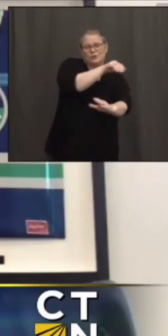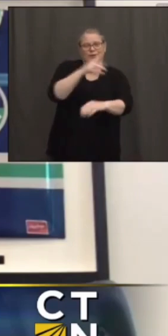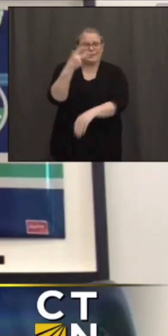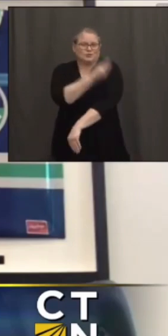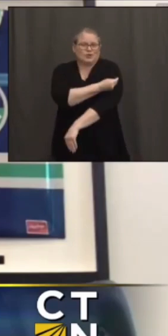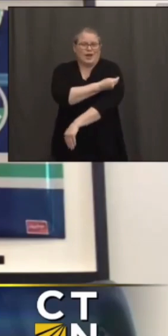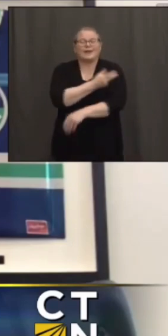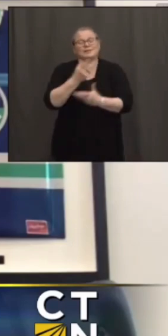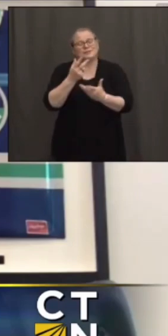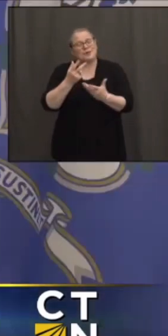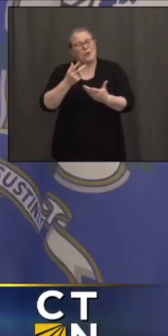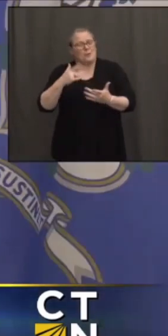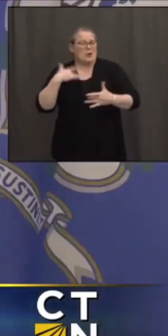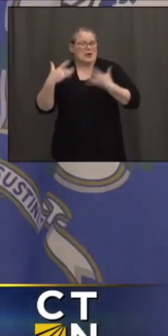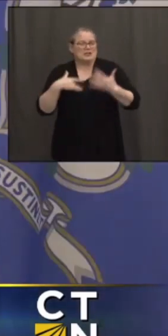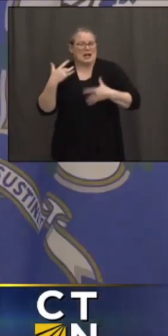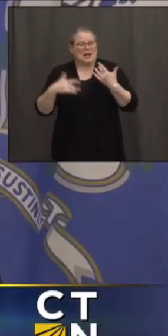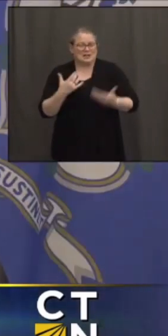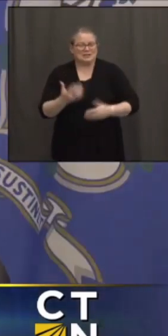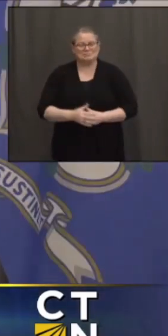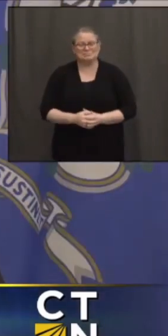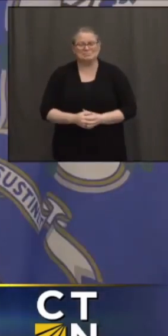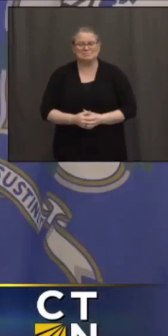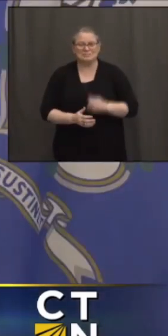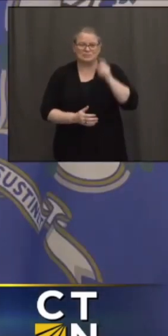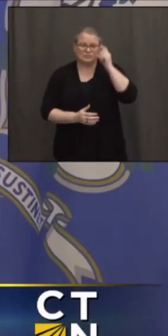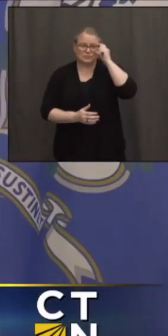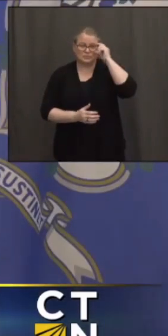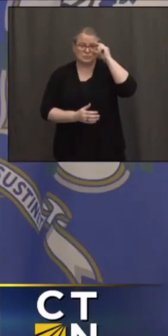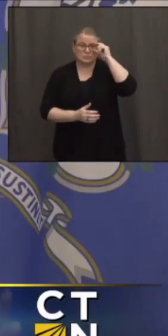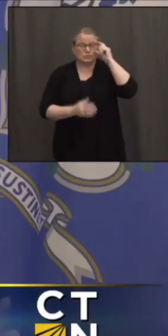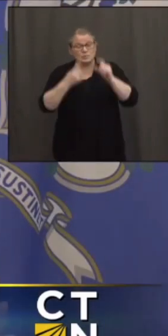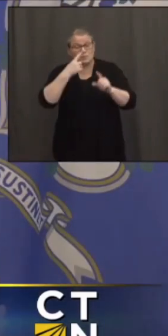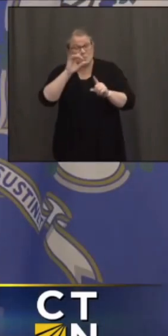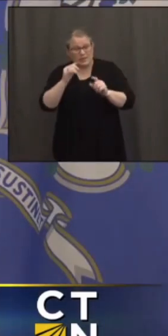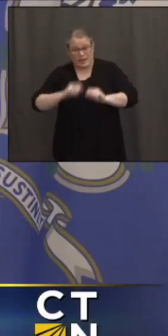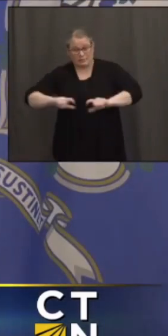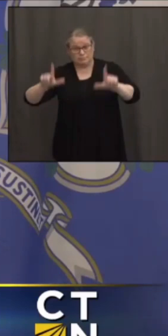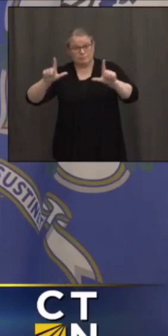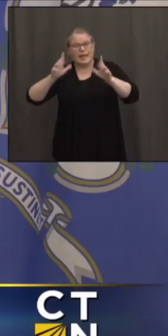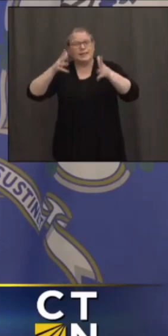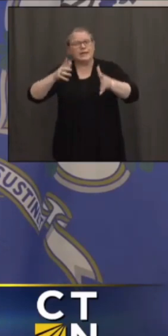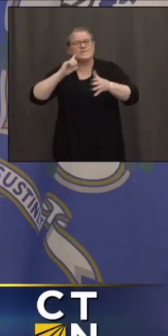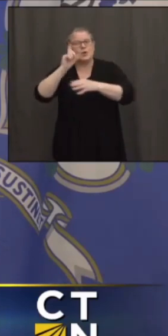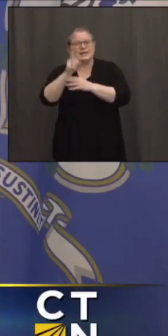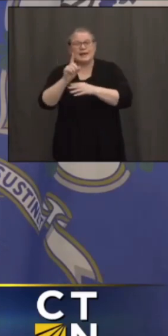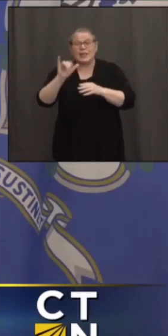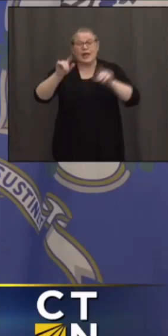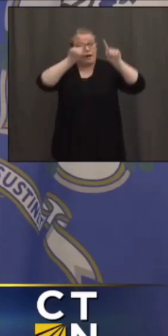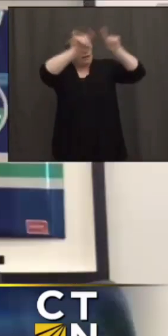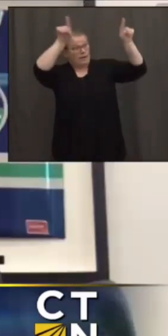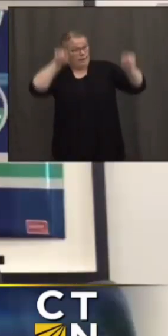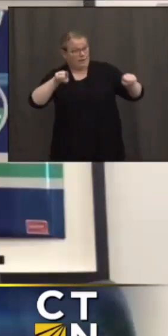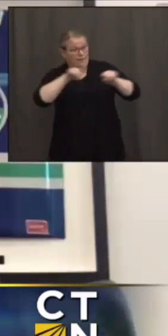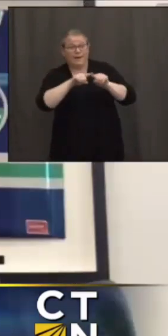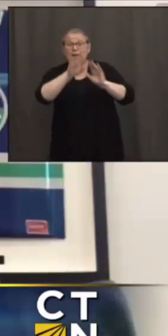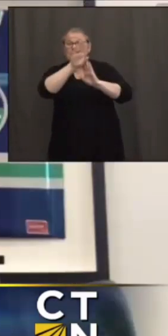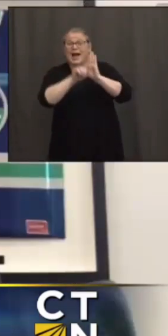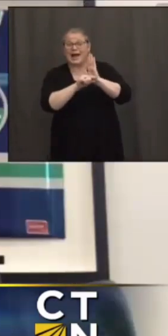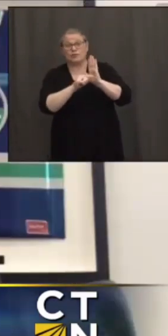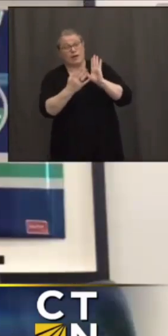an exciting time. Thanks, Tim. Leave that up for 1 second. Steam Burgers, Hartford. I love that in the background. We've